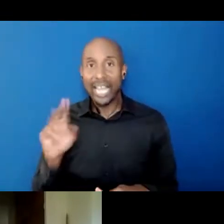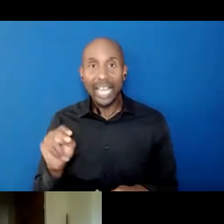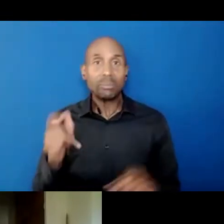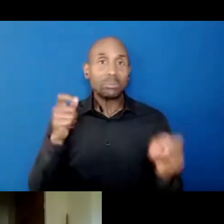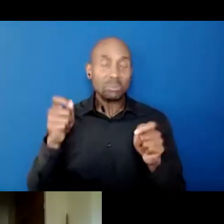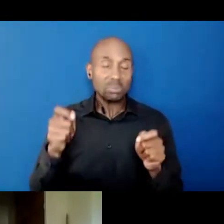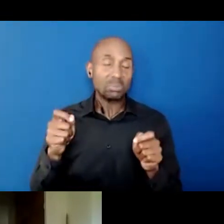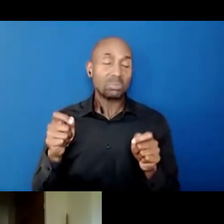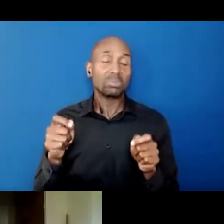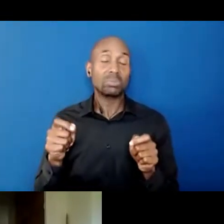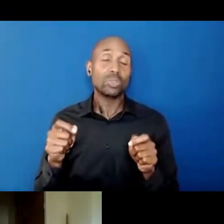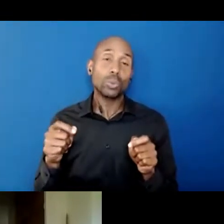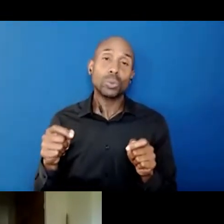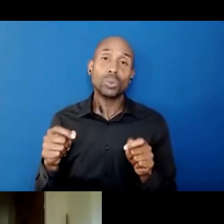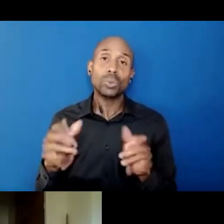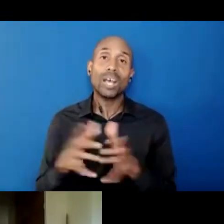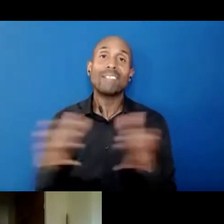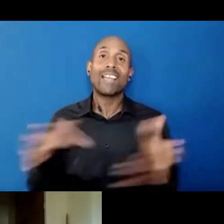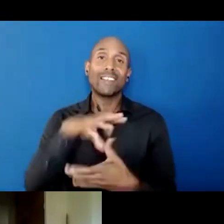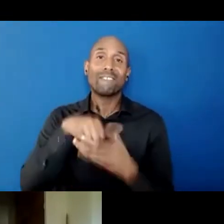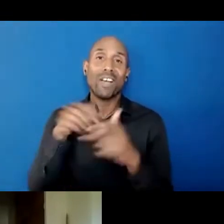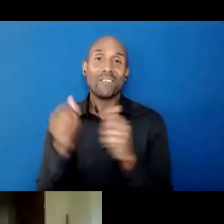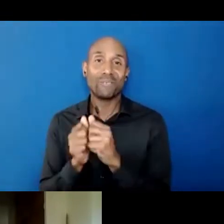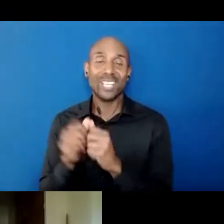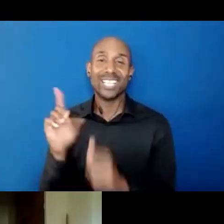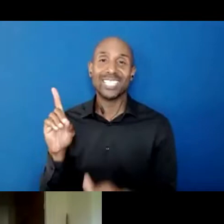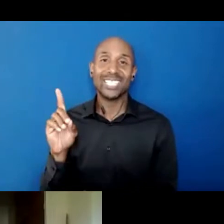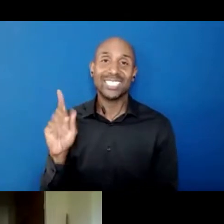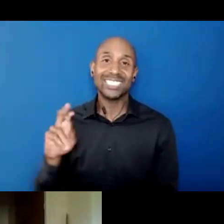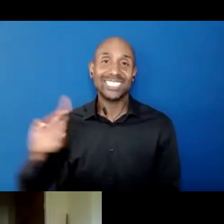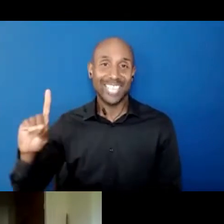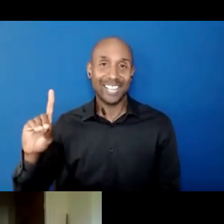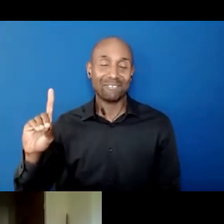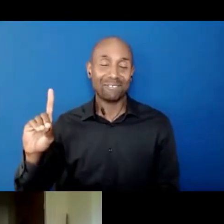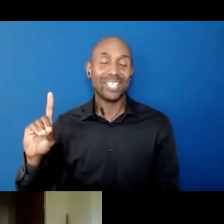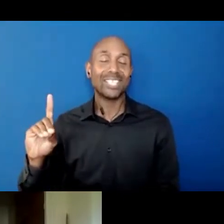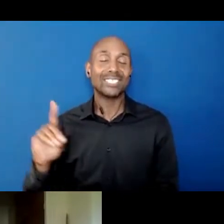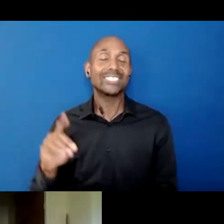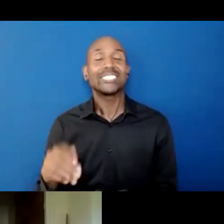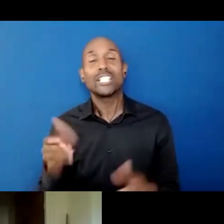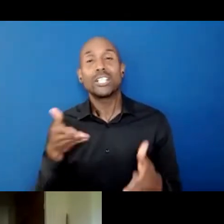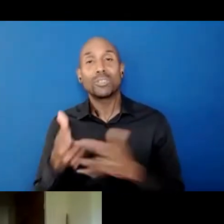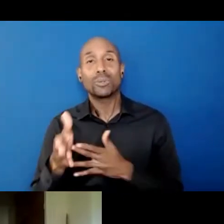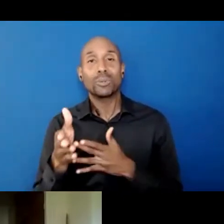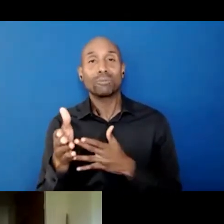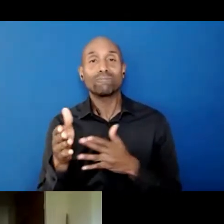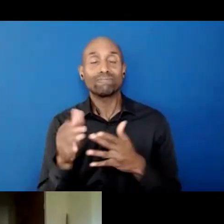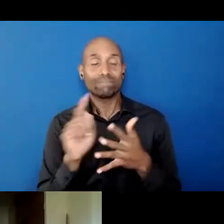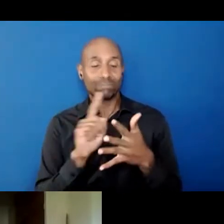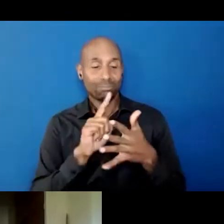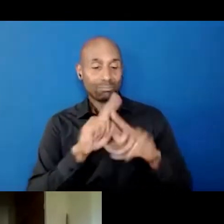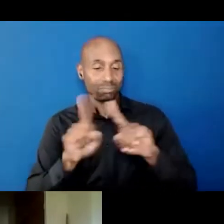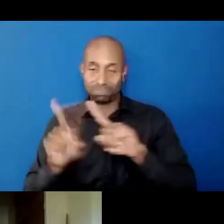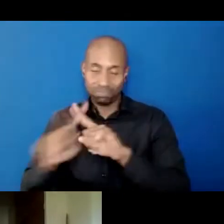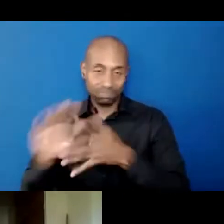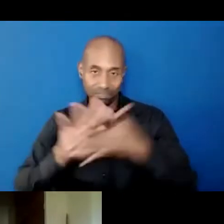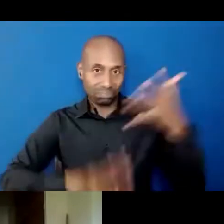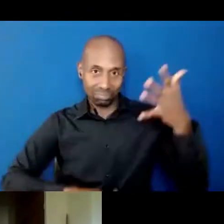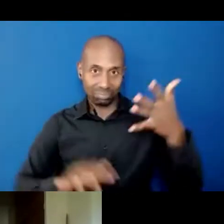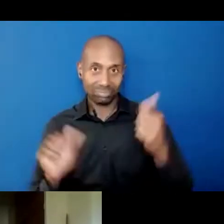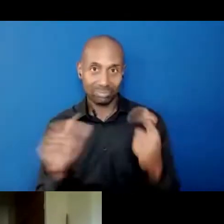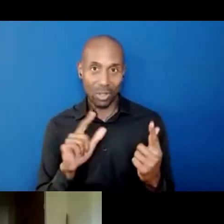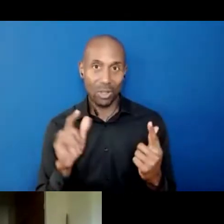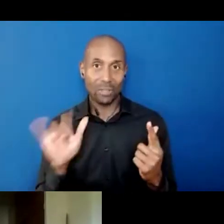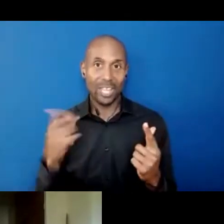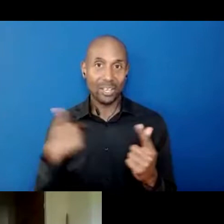in collaboration with David. David, thanks for joining us for this session and facilitating this more casual conversation that we're